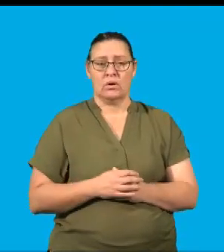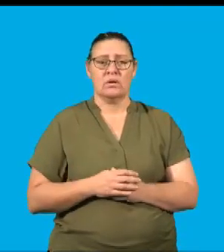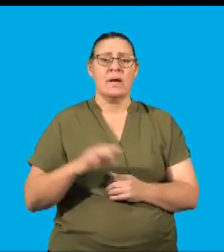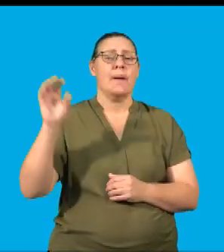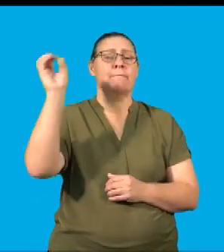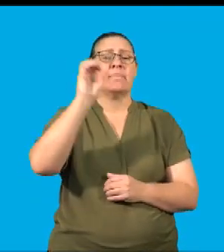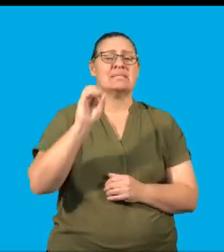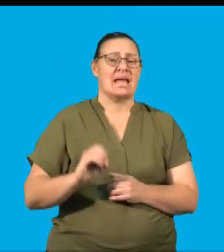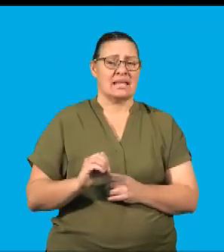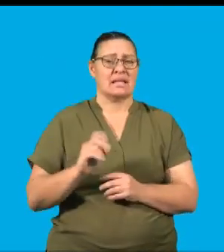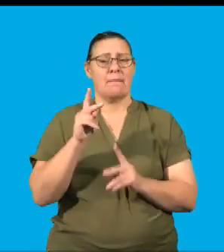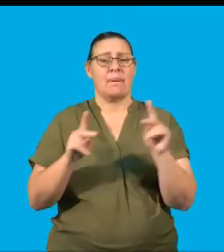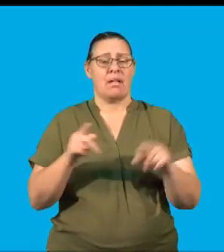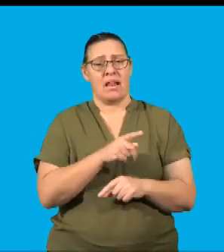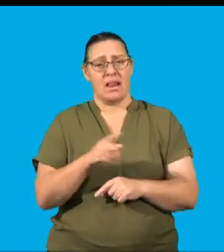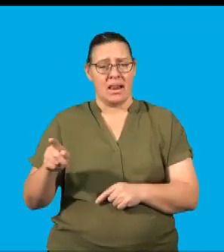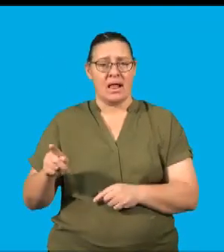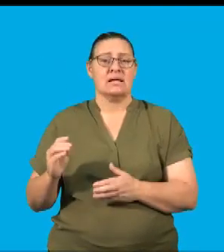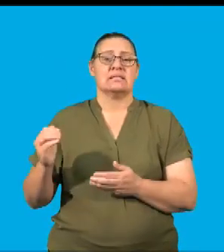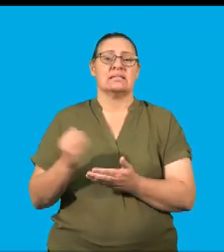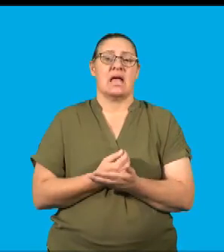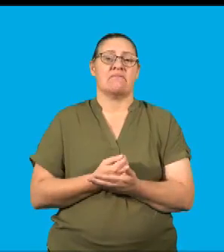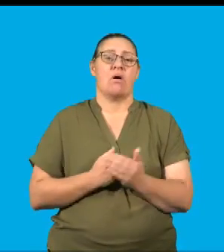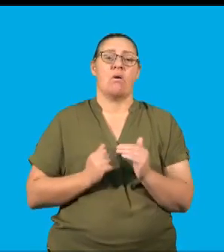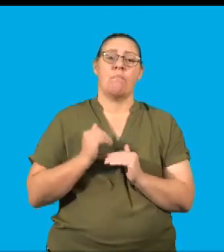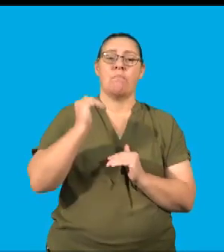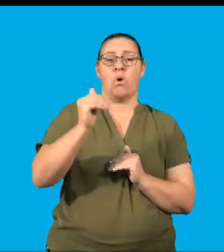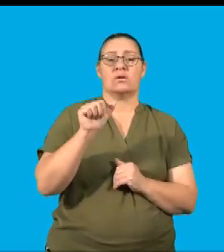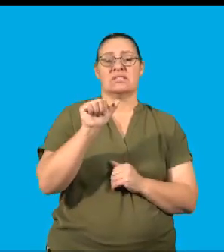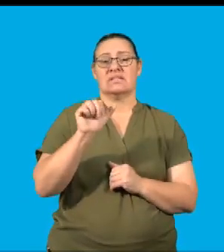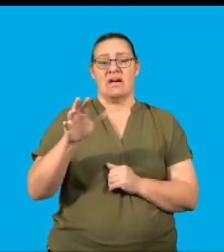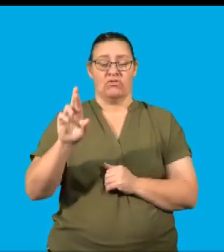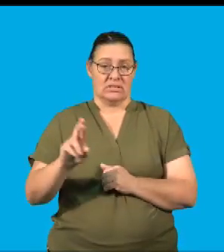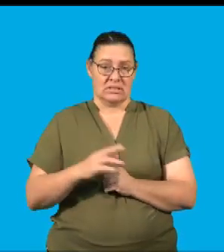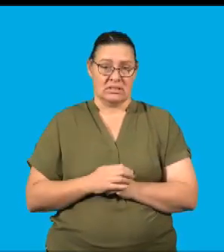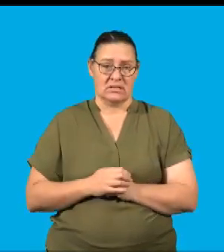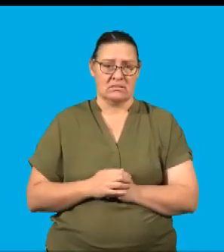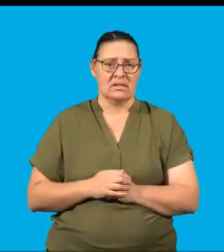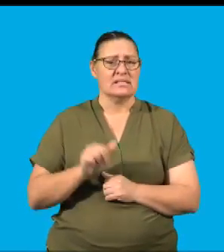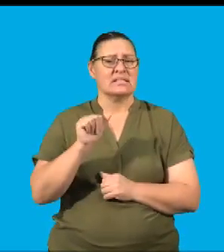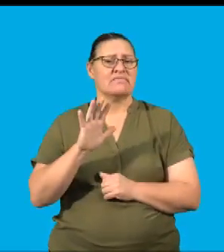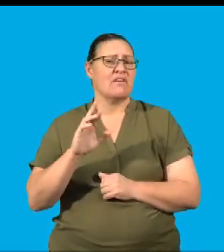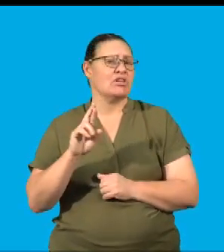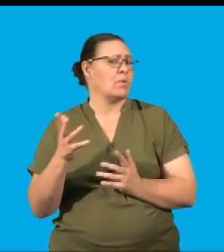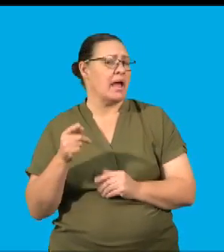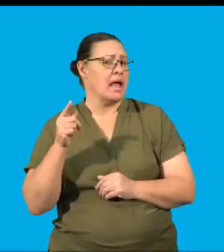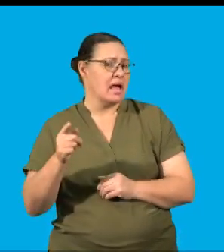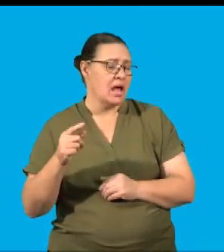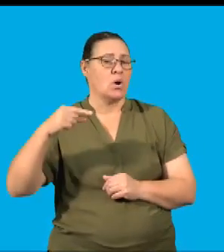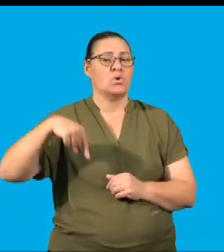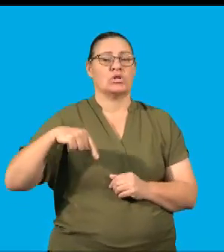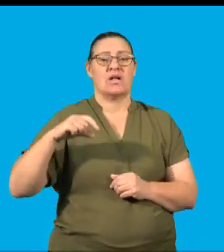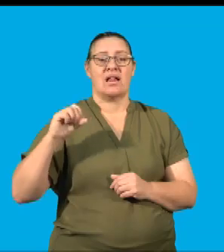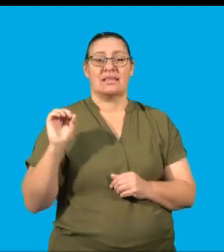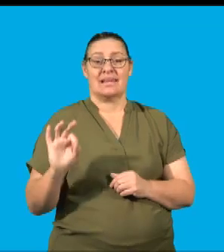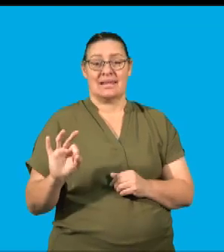1.2, what percentage of the people saves more than 65 rands? Where is 65 rands? This